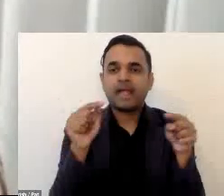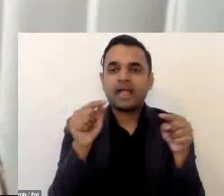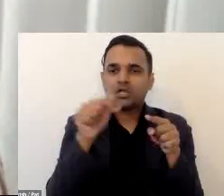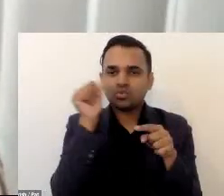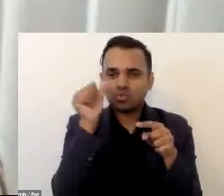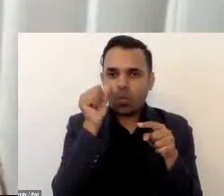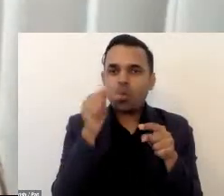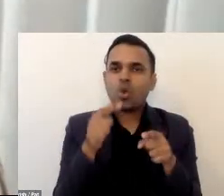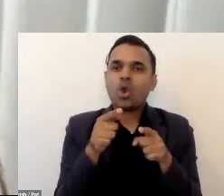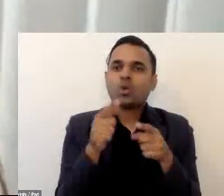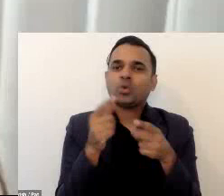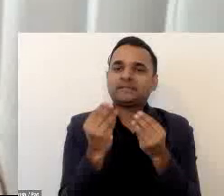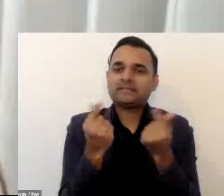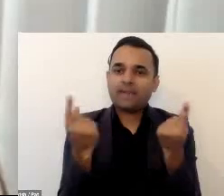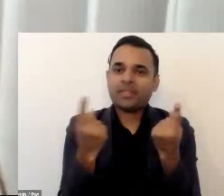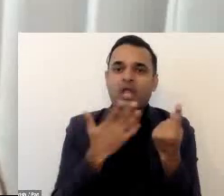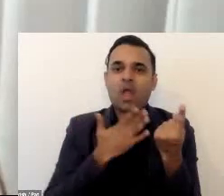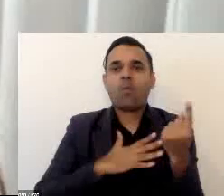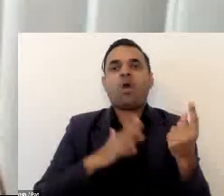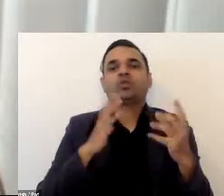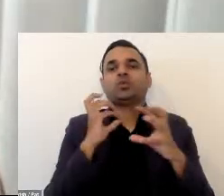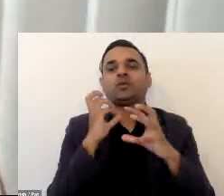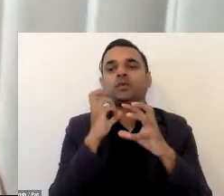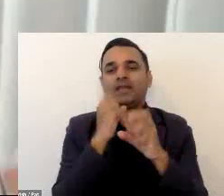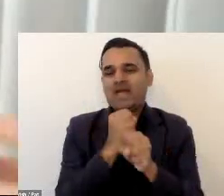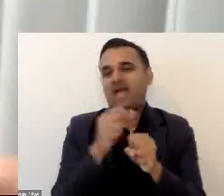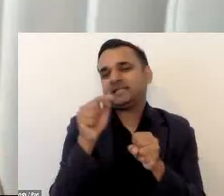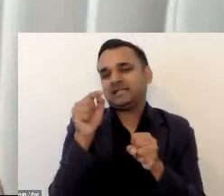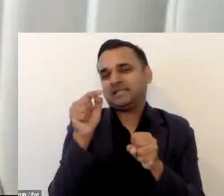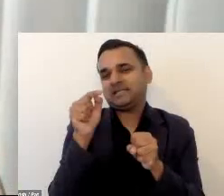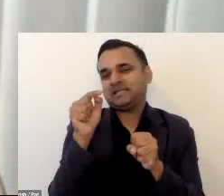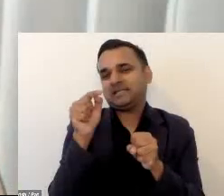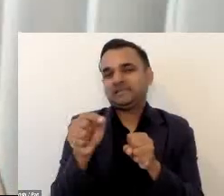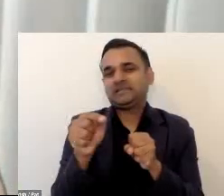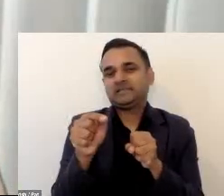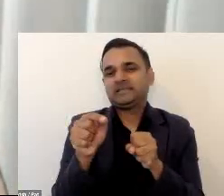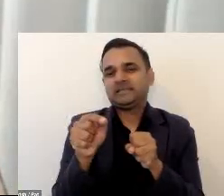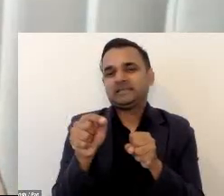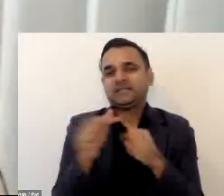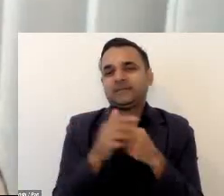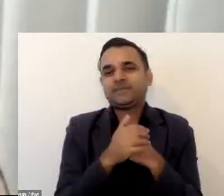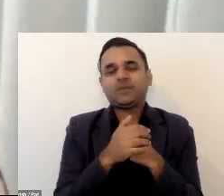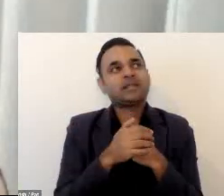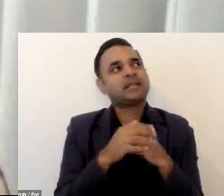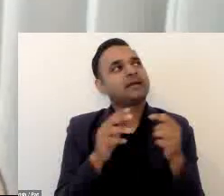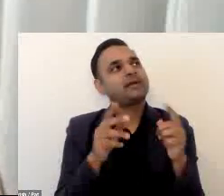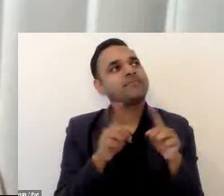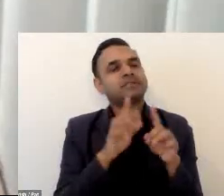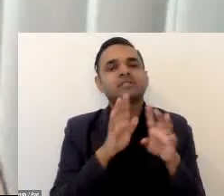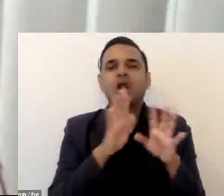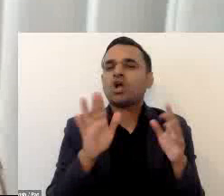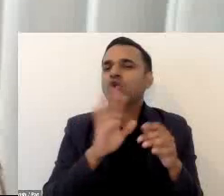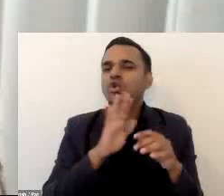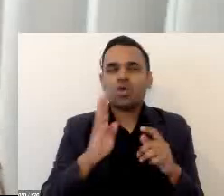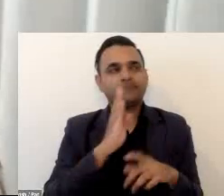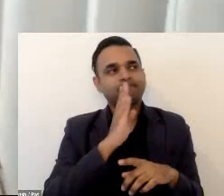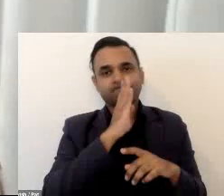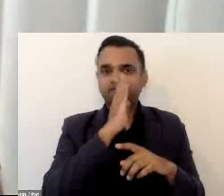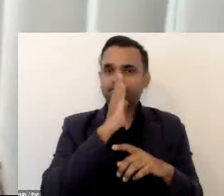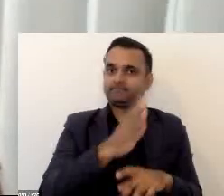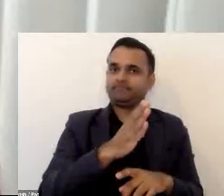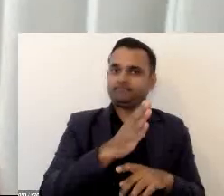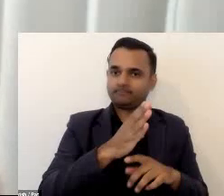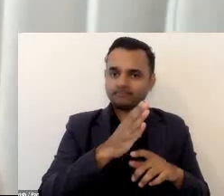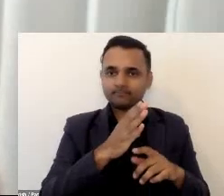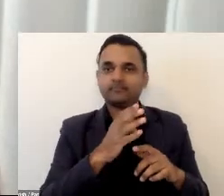or machine learning or new technologies in a way. I think this heterogeneity needs to be acknowledged, needs to be understood, you know, not just